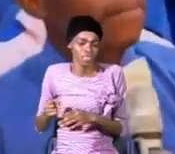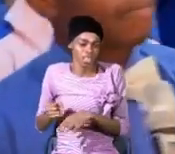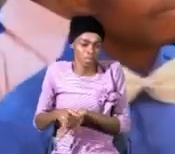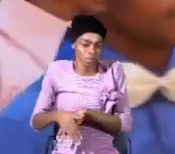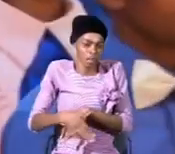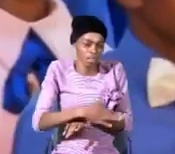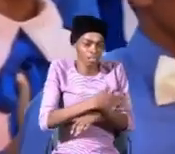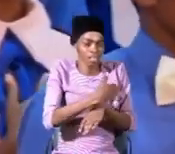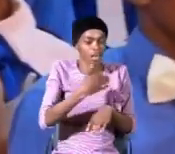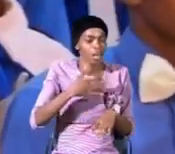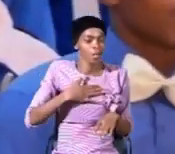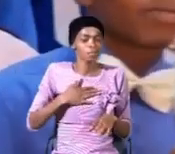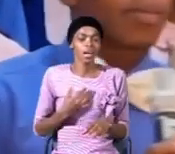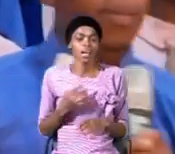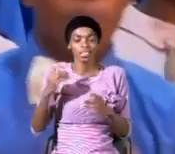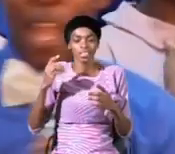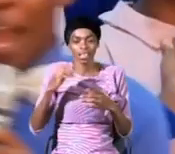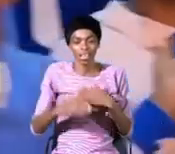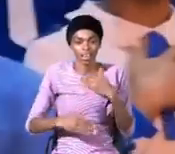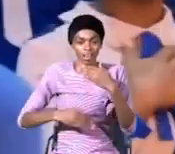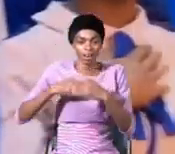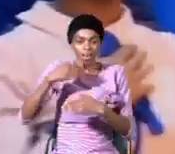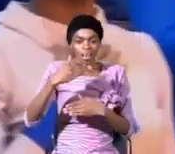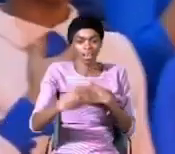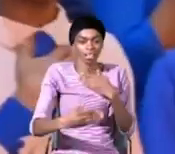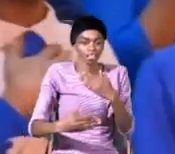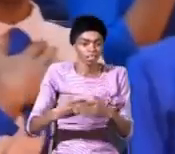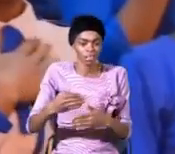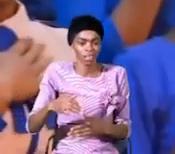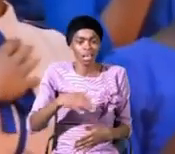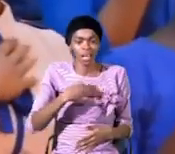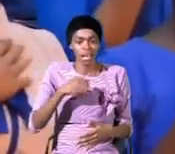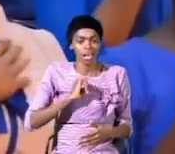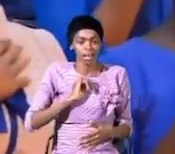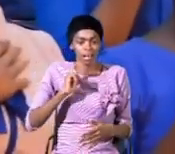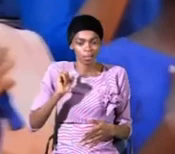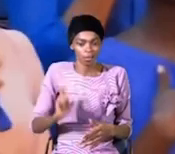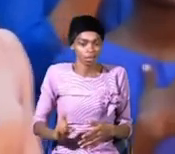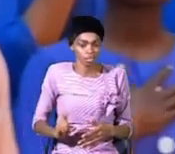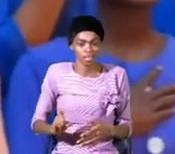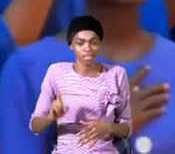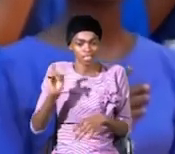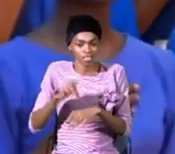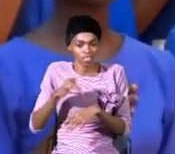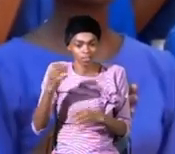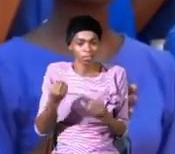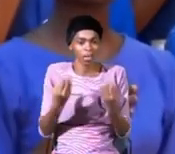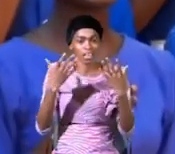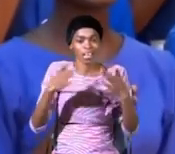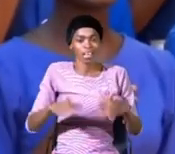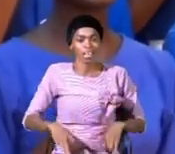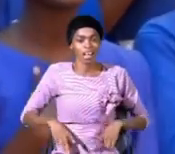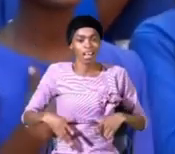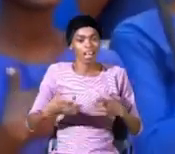generation. My generation. I must touch many lives.